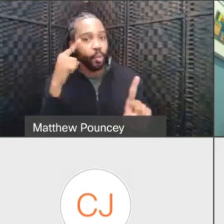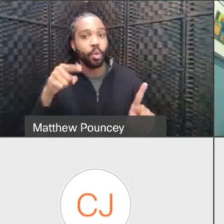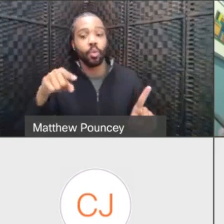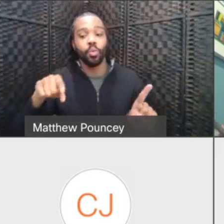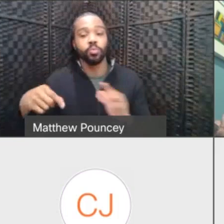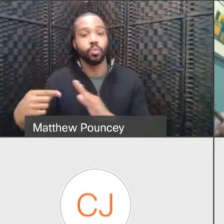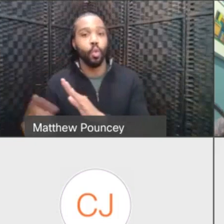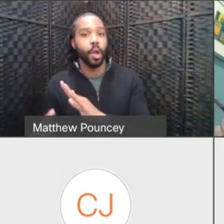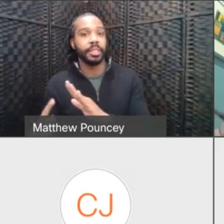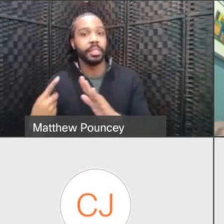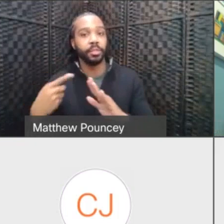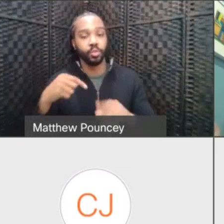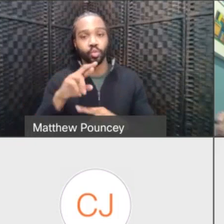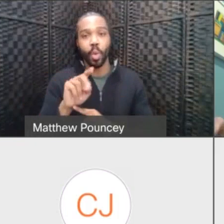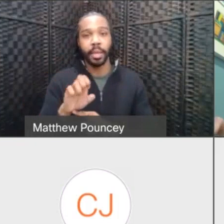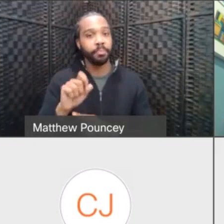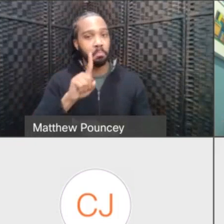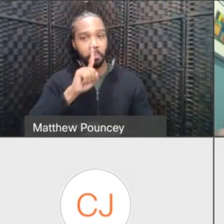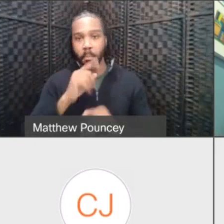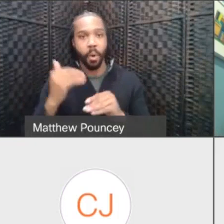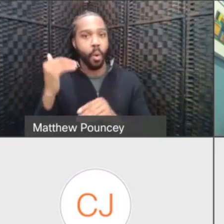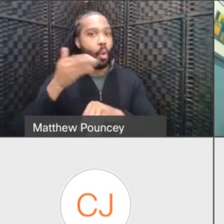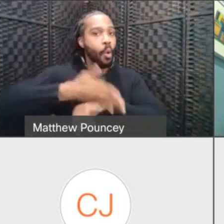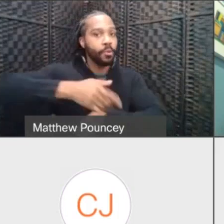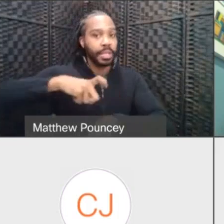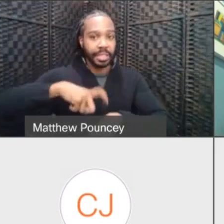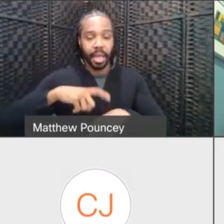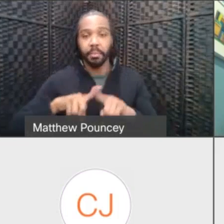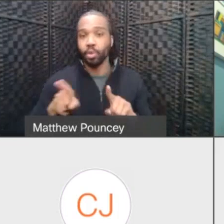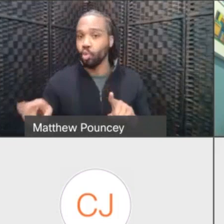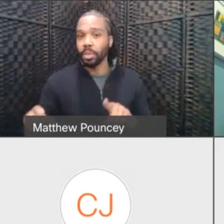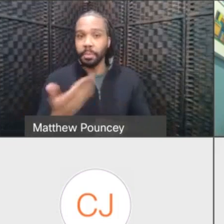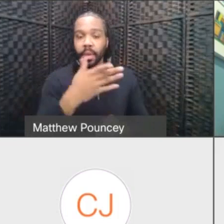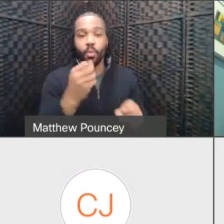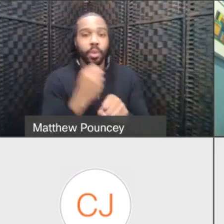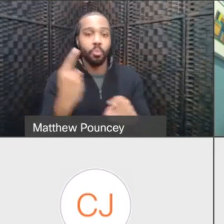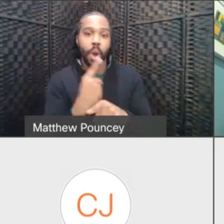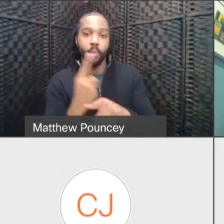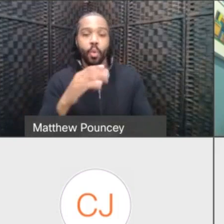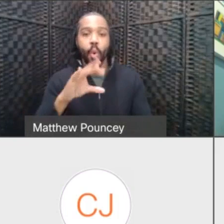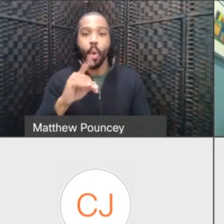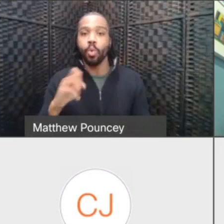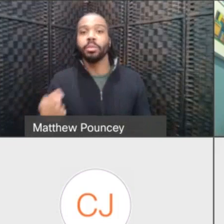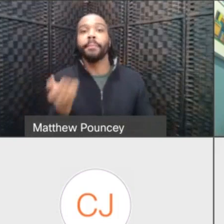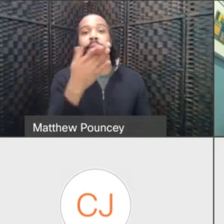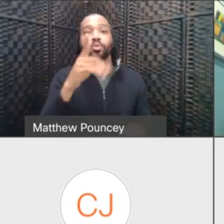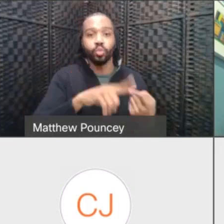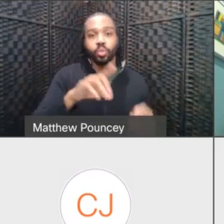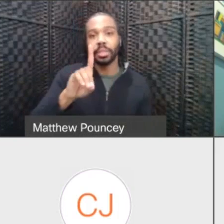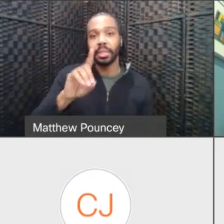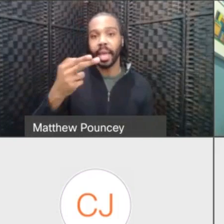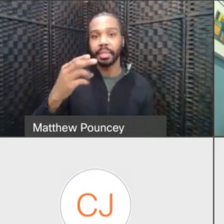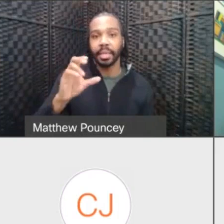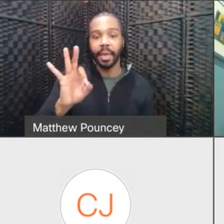just use the proper code and submit that to DHCF. You are going to need to make sure that